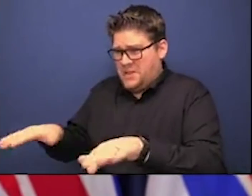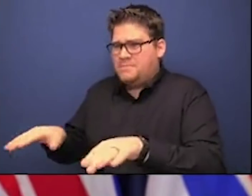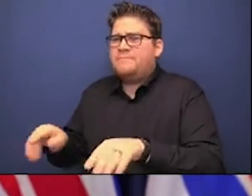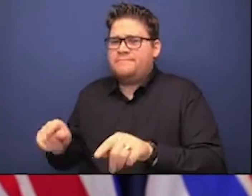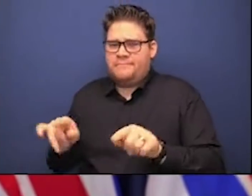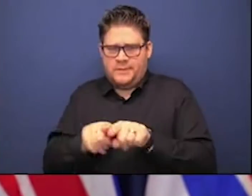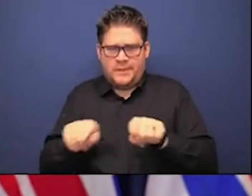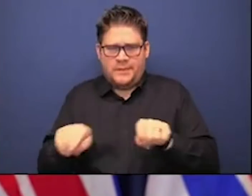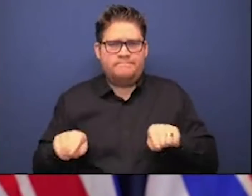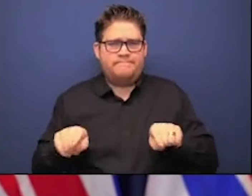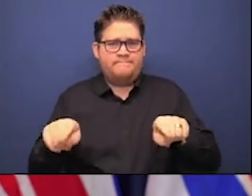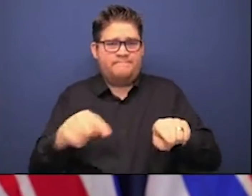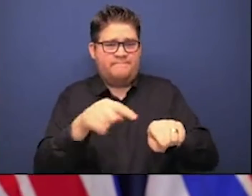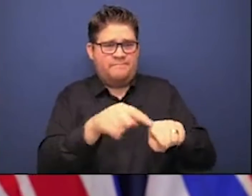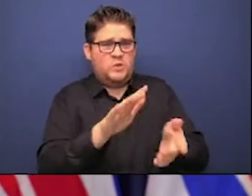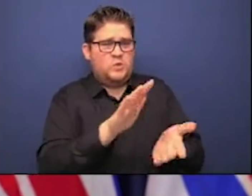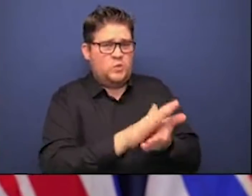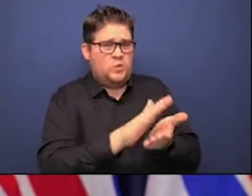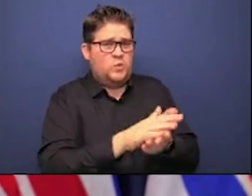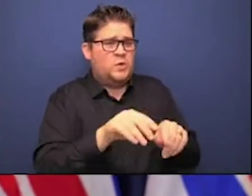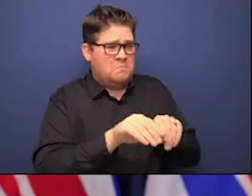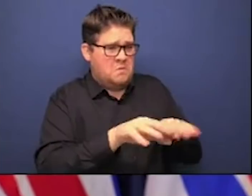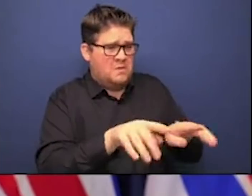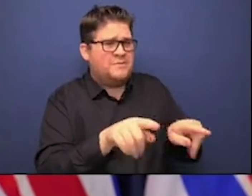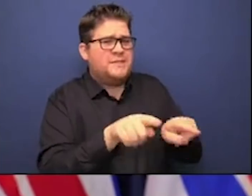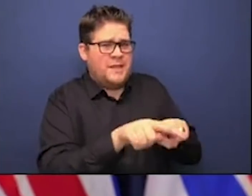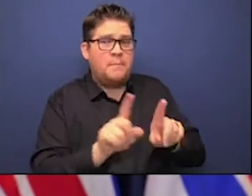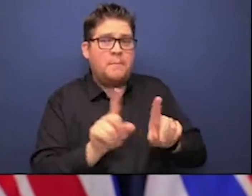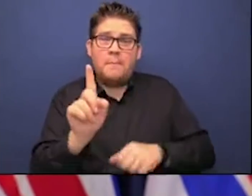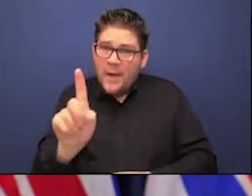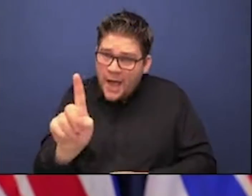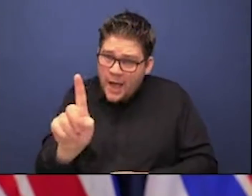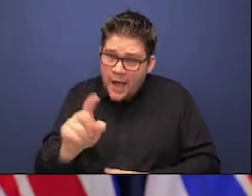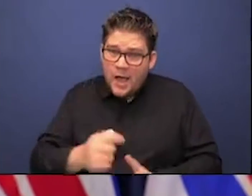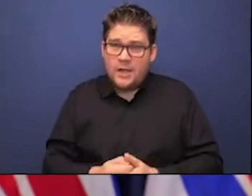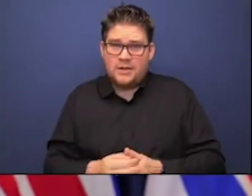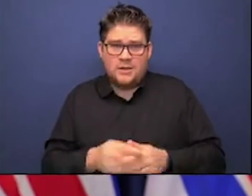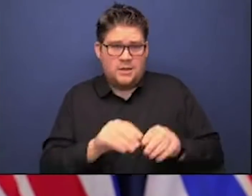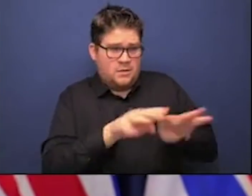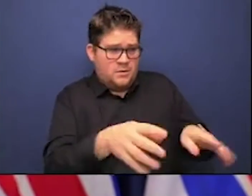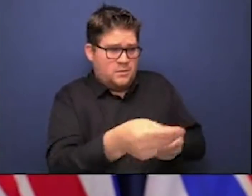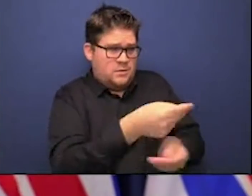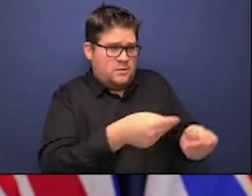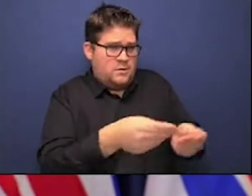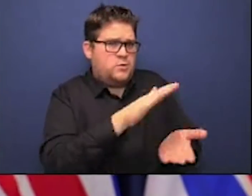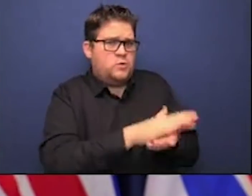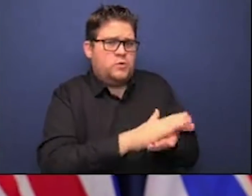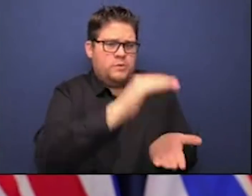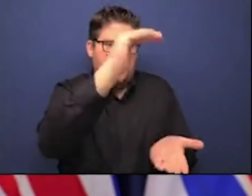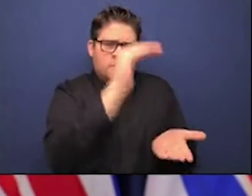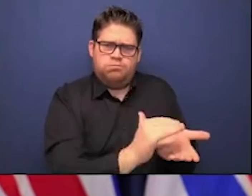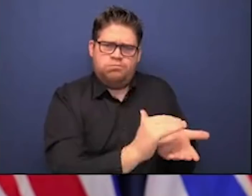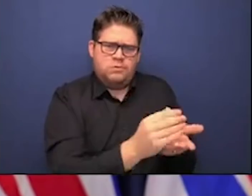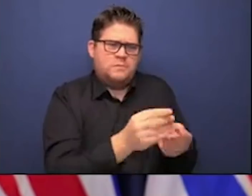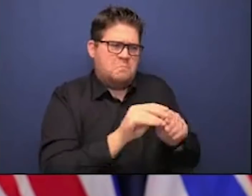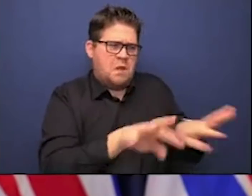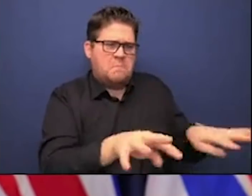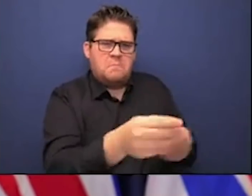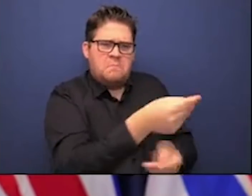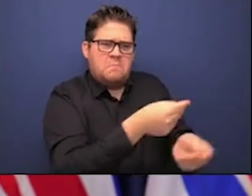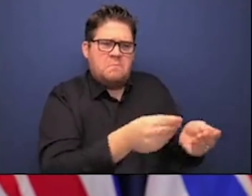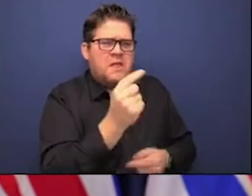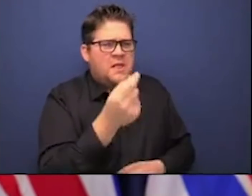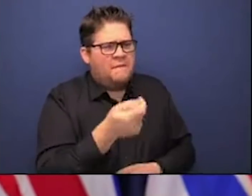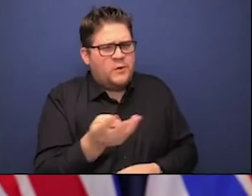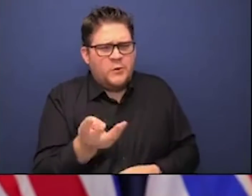still seeing low transmission rates inside schools. This tells us that our health and safety guidelines that we have in place